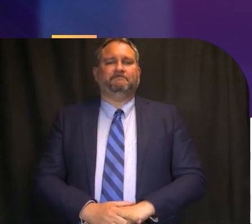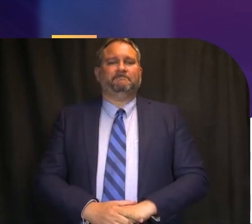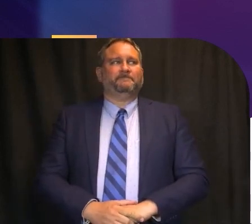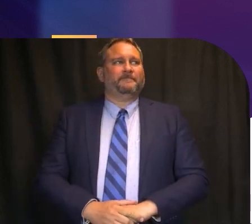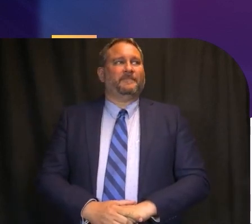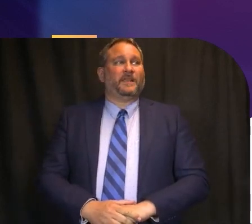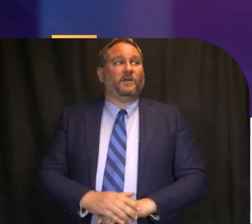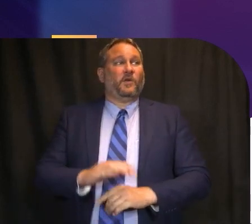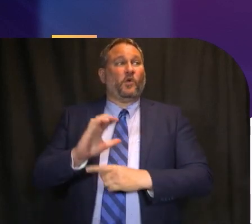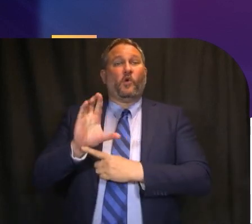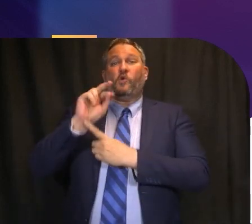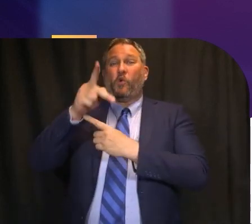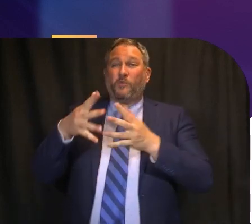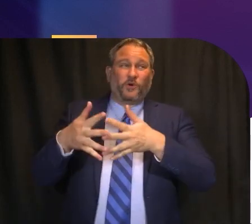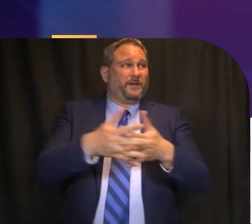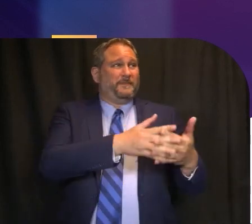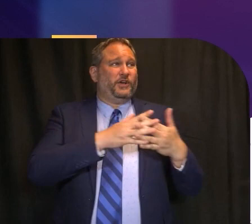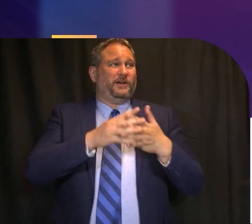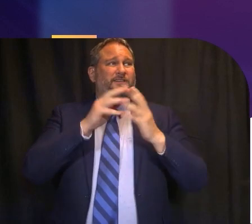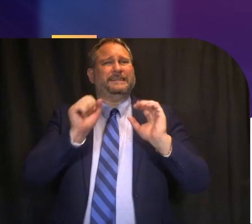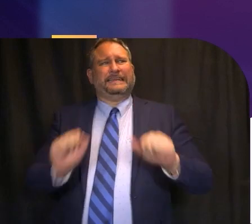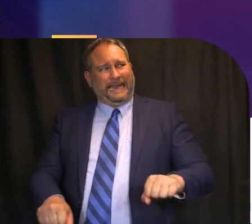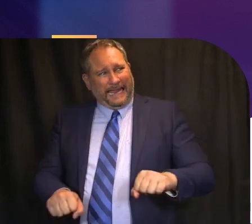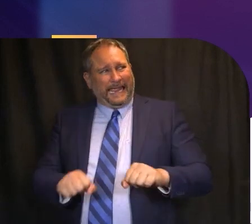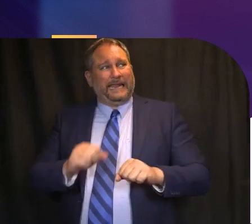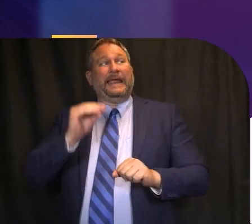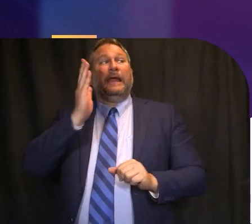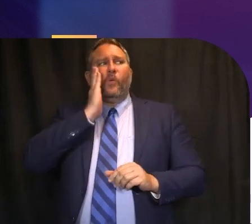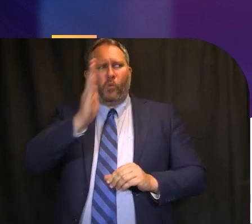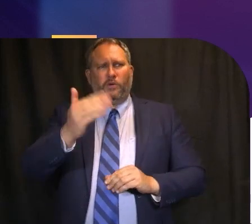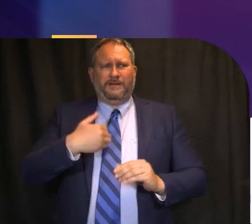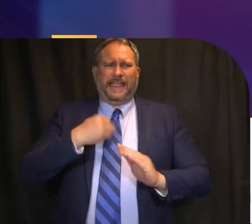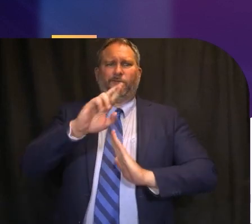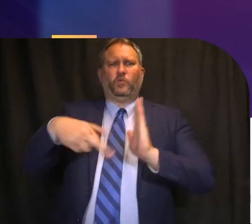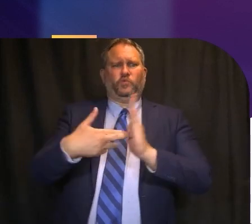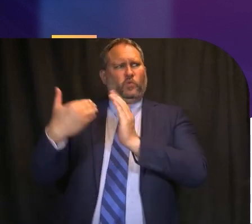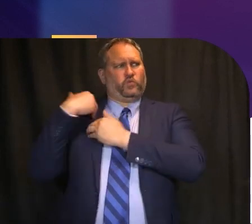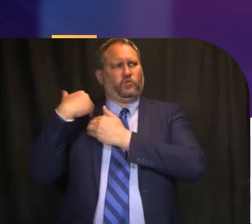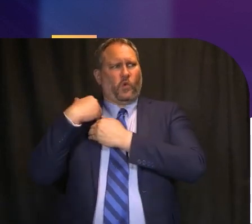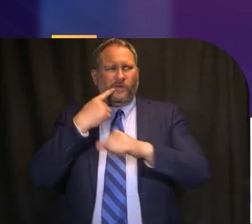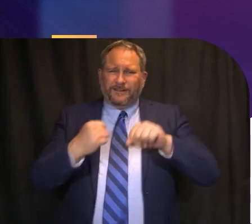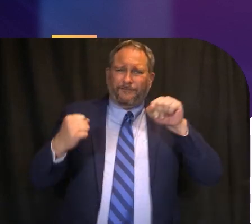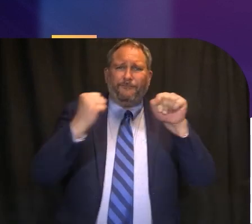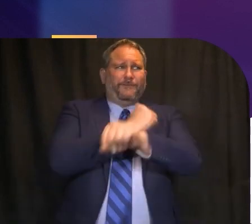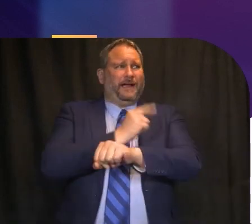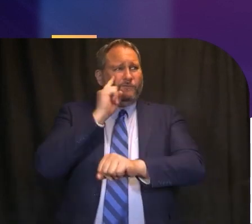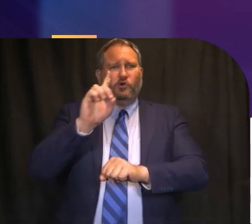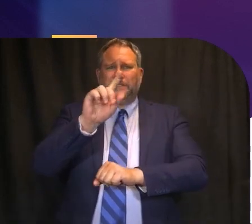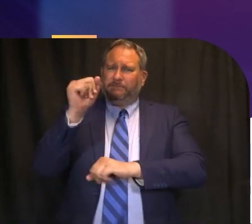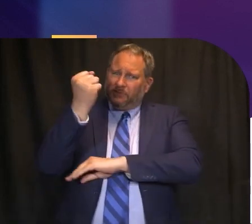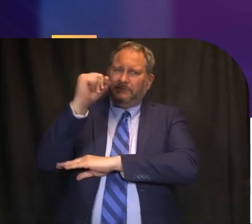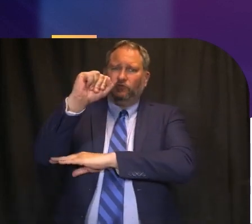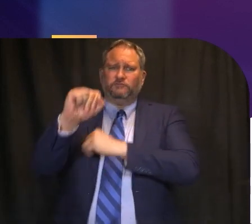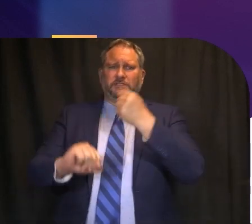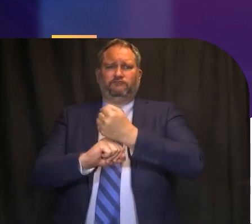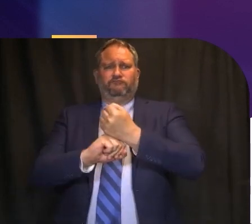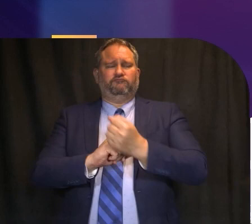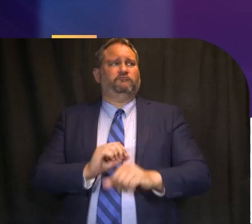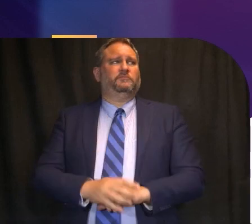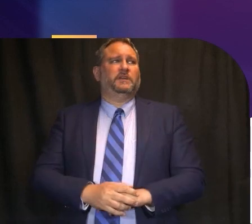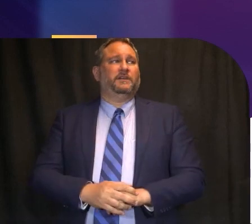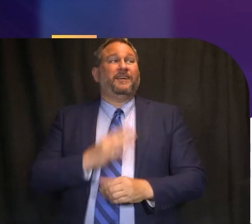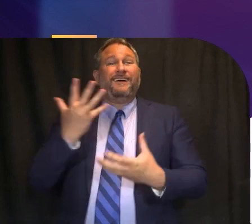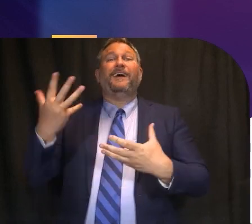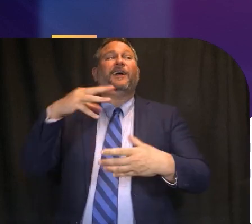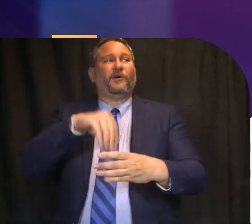major role in the next round of fights for this movement, including tackling unemployment, an issue that we must